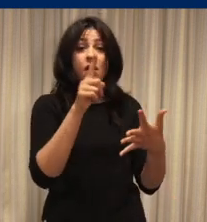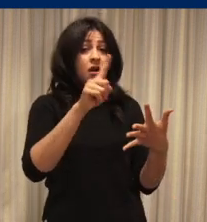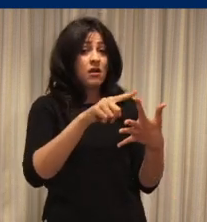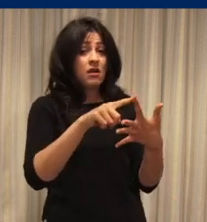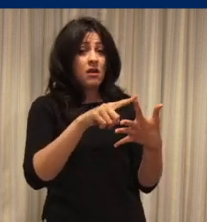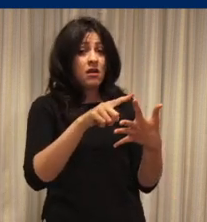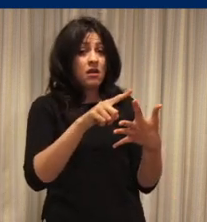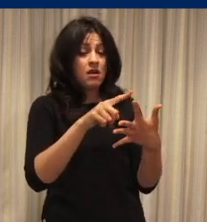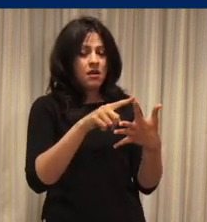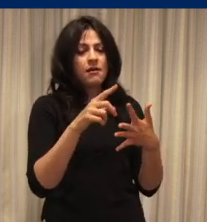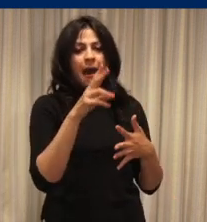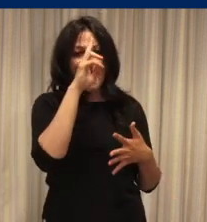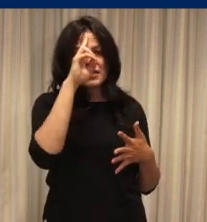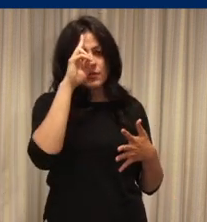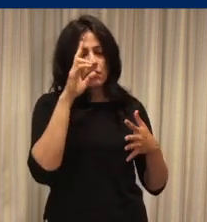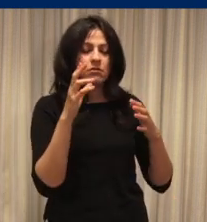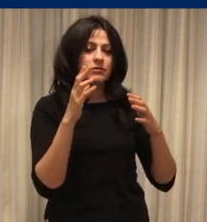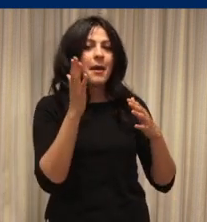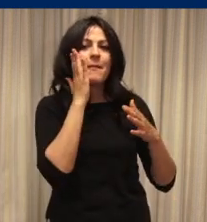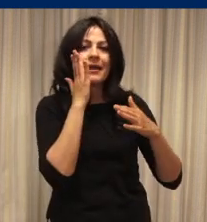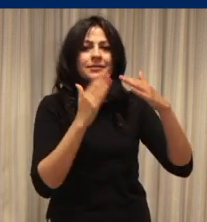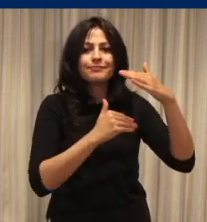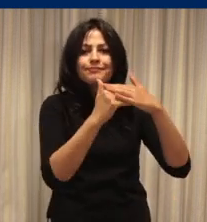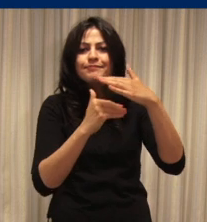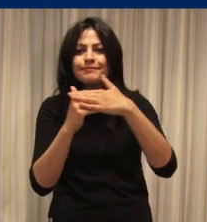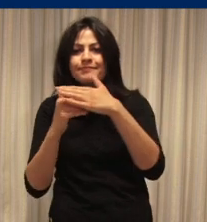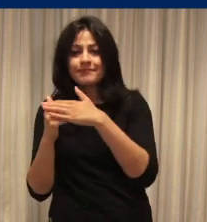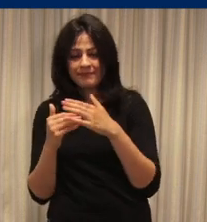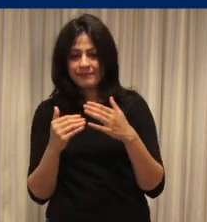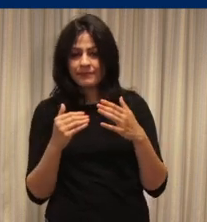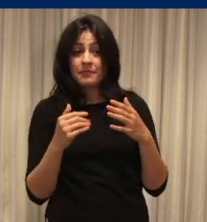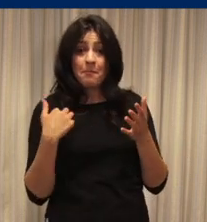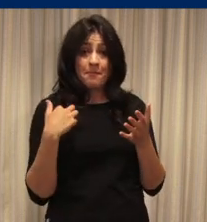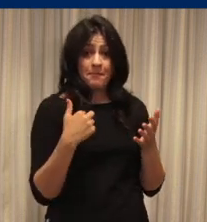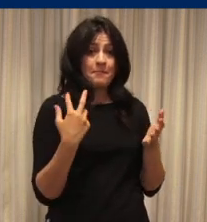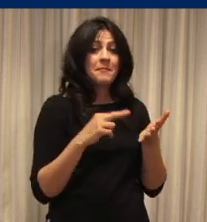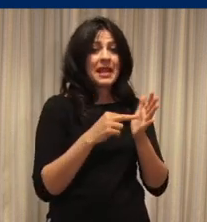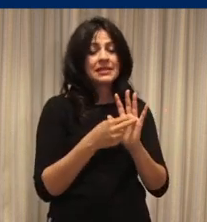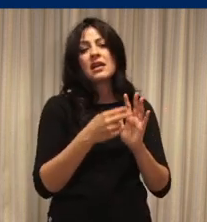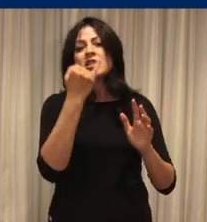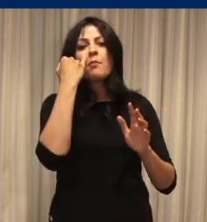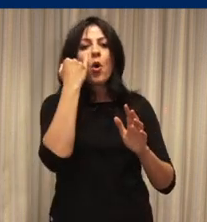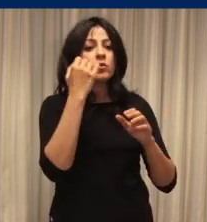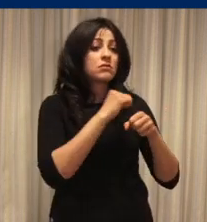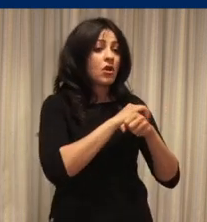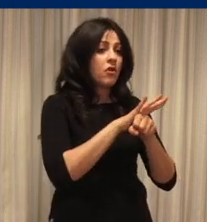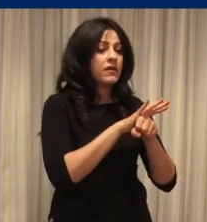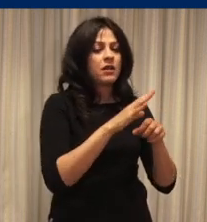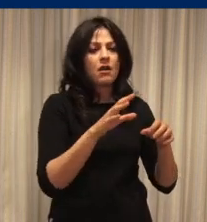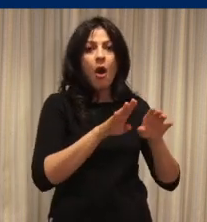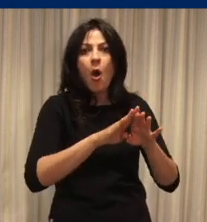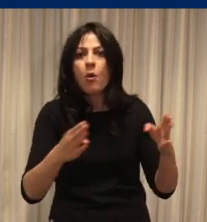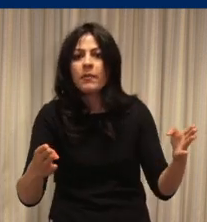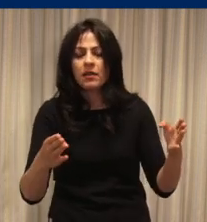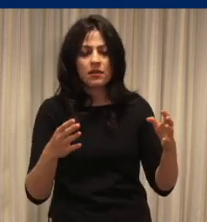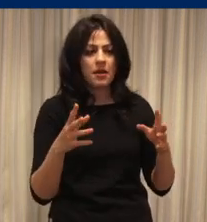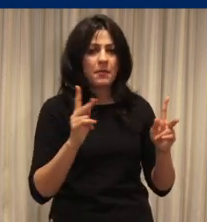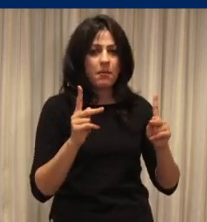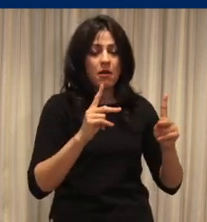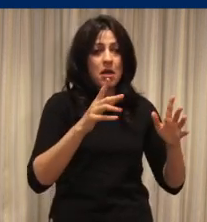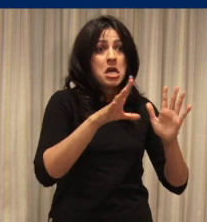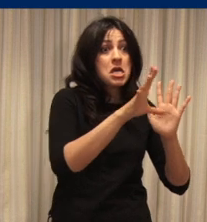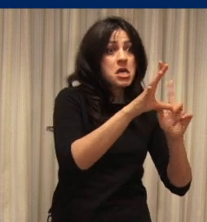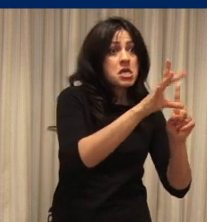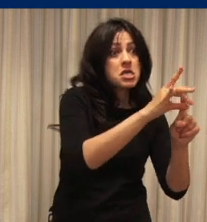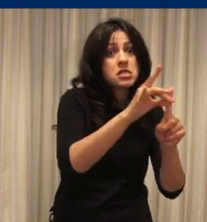is about hospital capacity. So we want to be ready that in the case that we reopen and things get worse, that